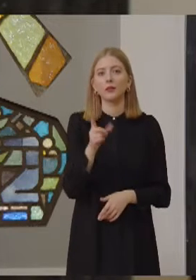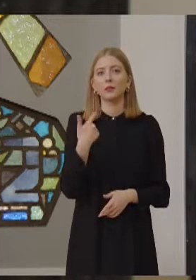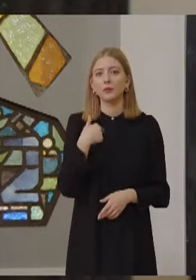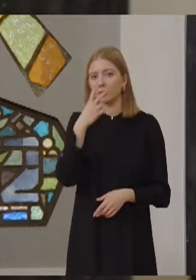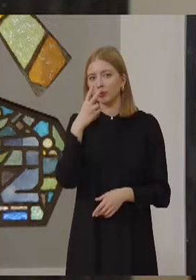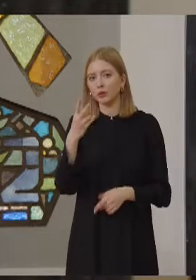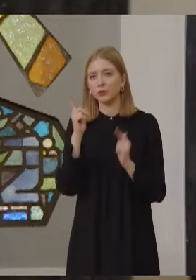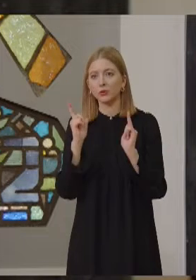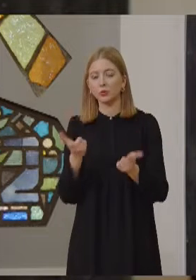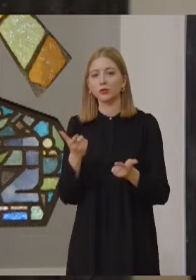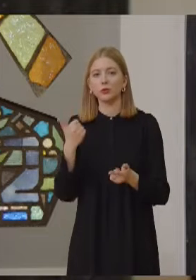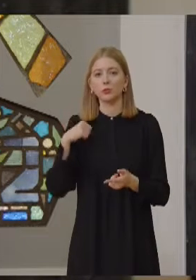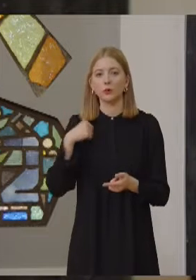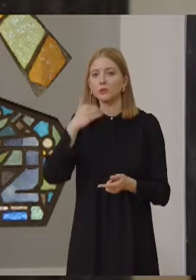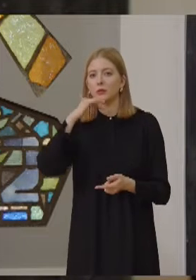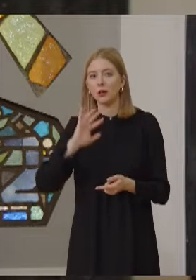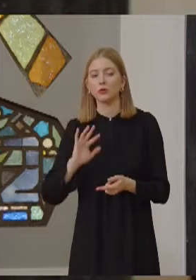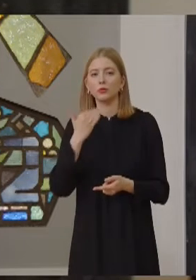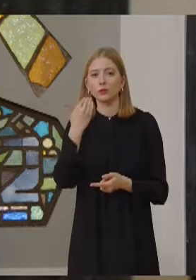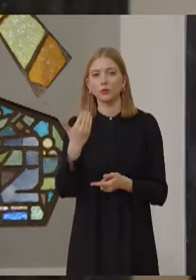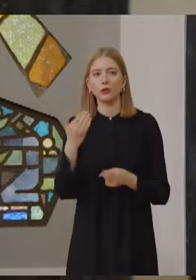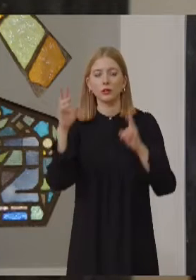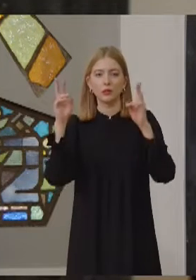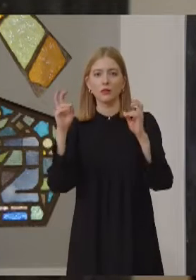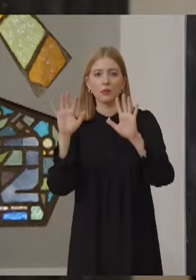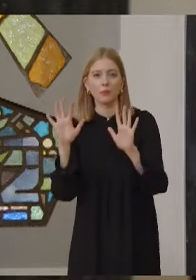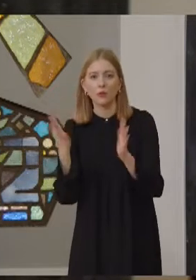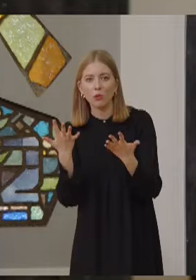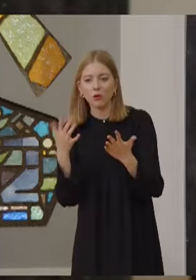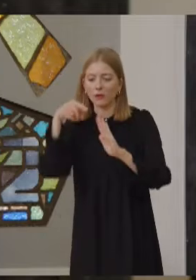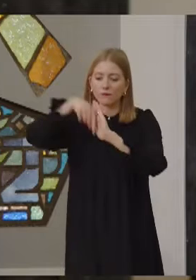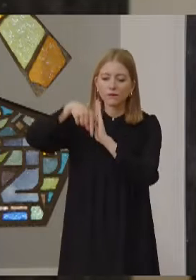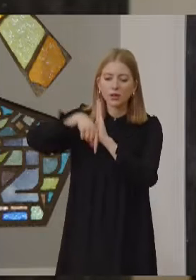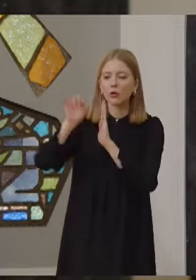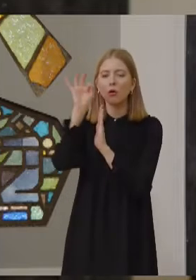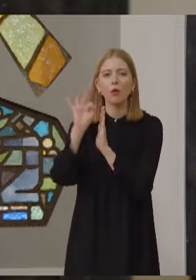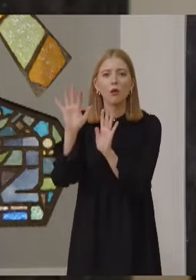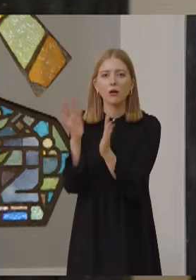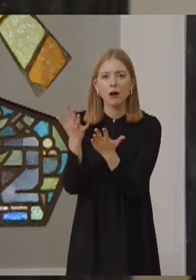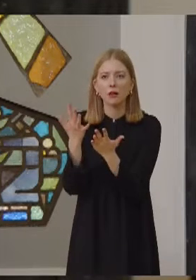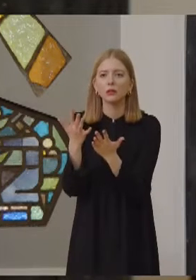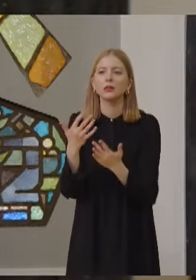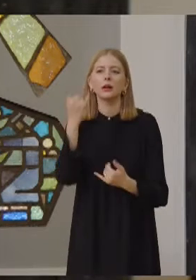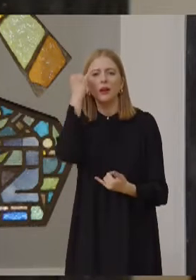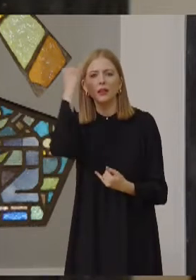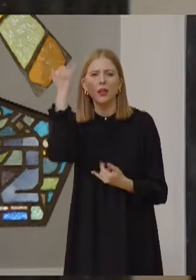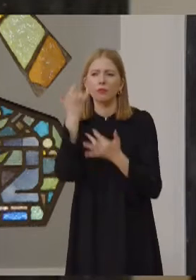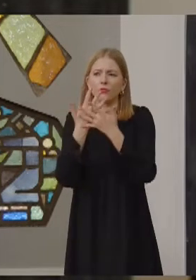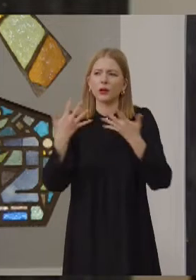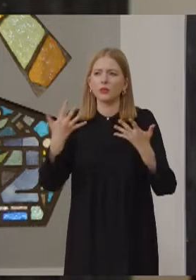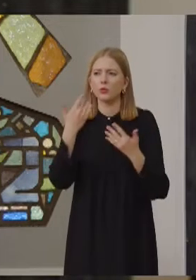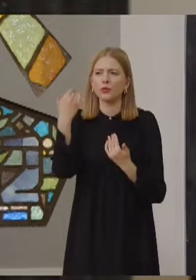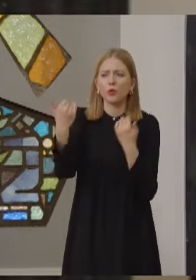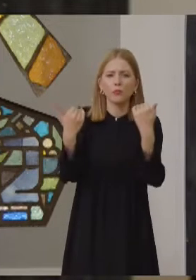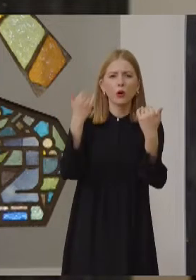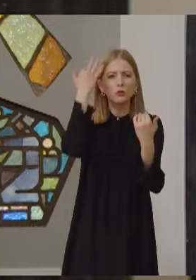the popularity of the debates on the Istanbul Convention, we still have many questions when it comes to the content of the